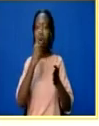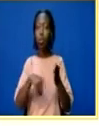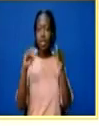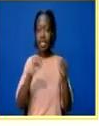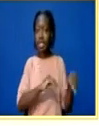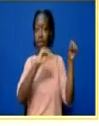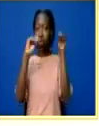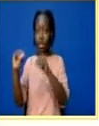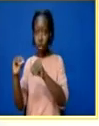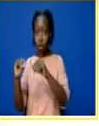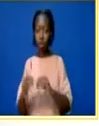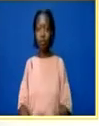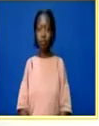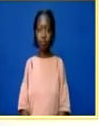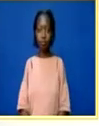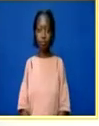Oh.